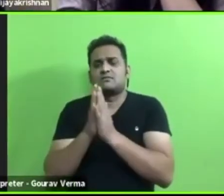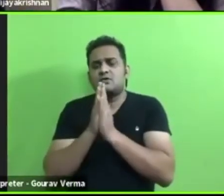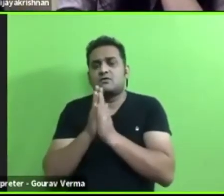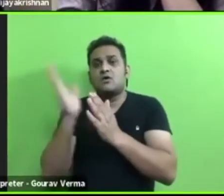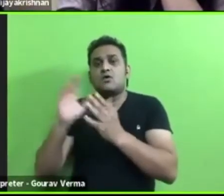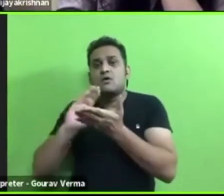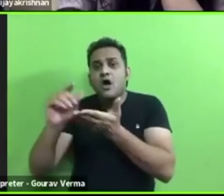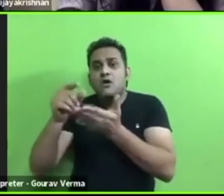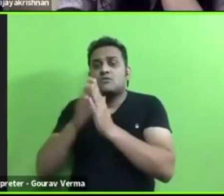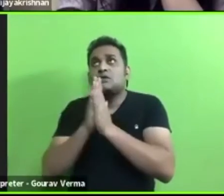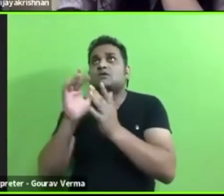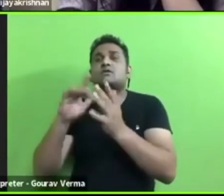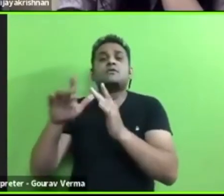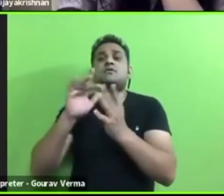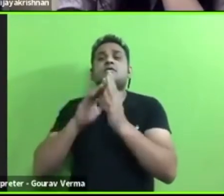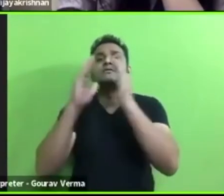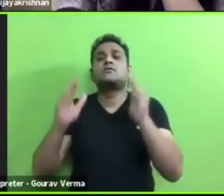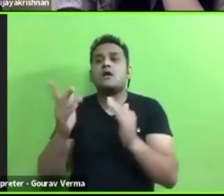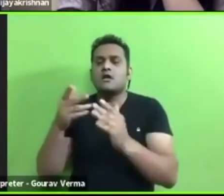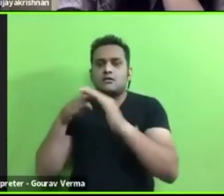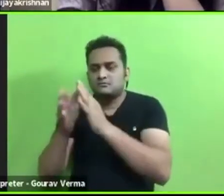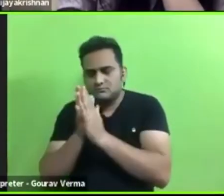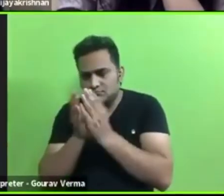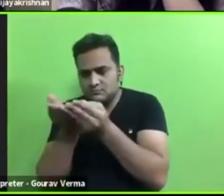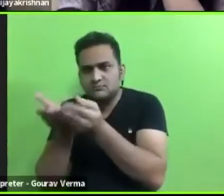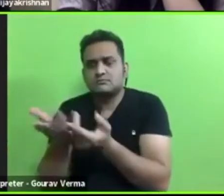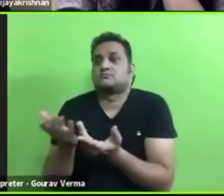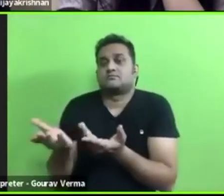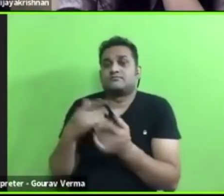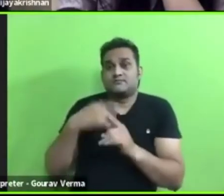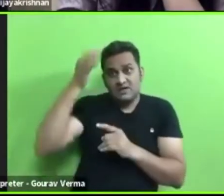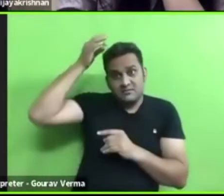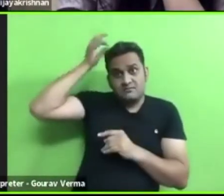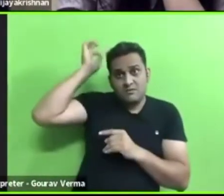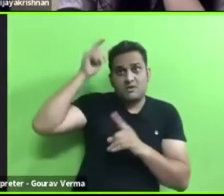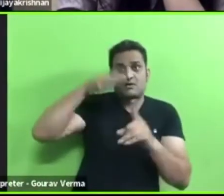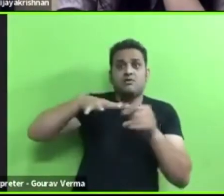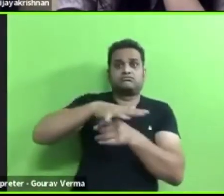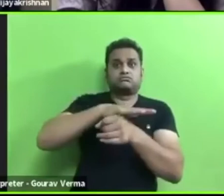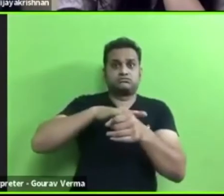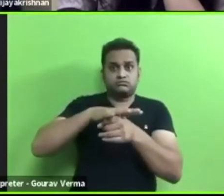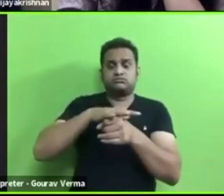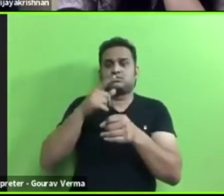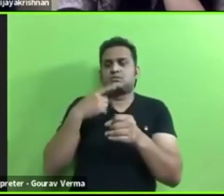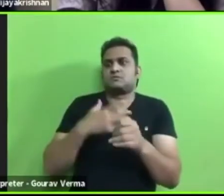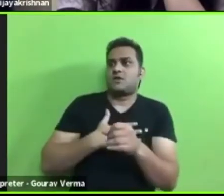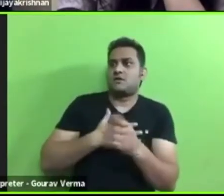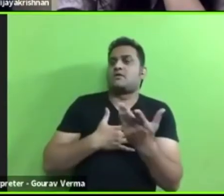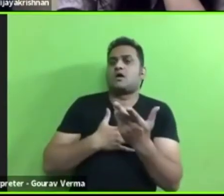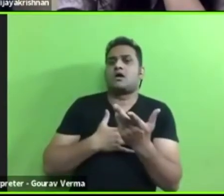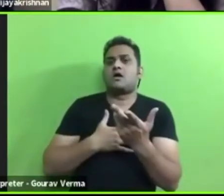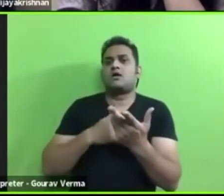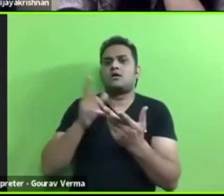village. Now, unfortunately, due to the Brahminization of local beliefs,